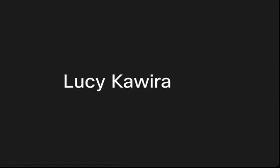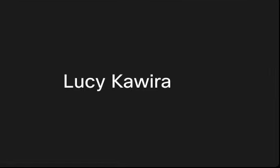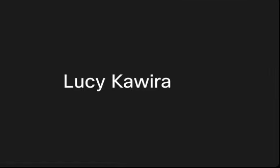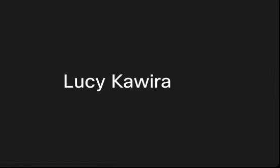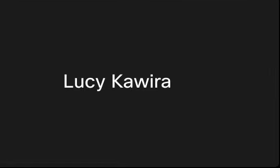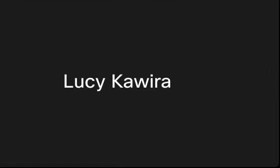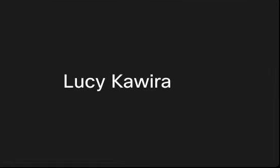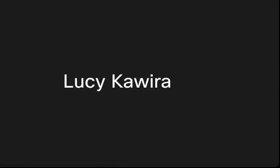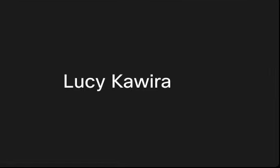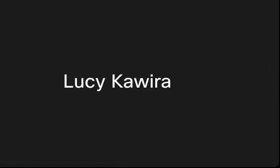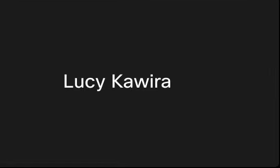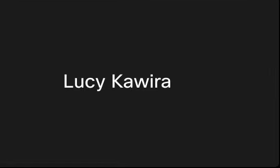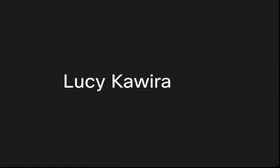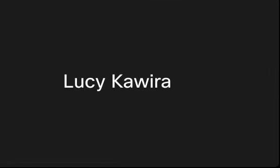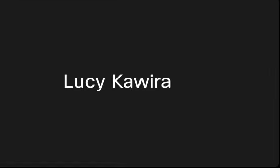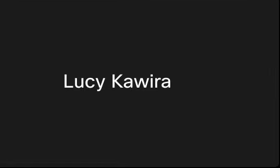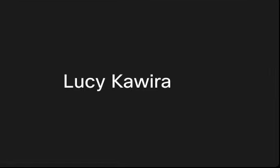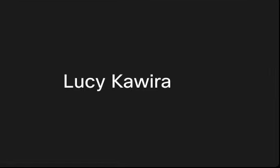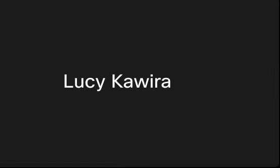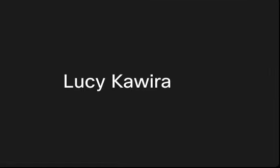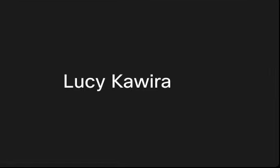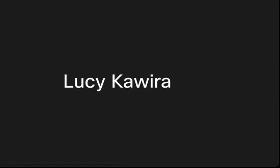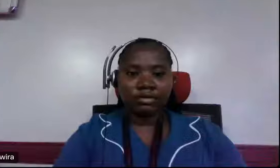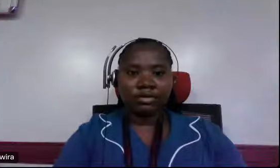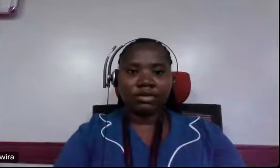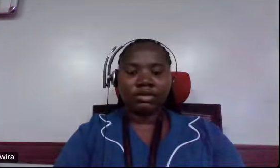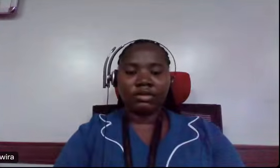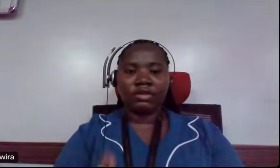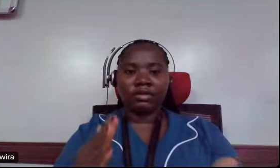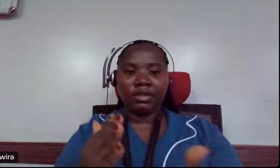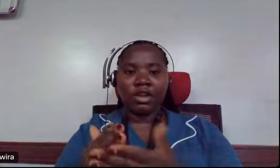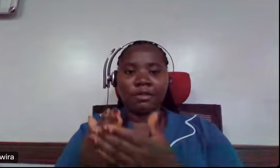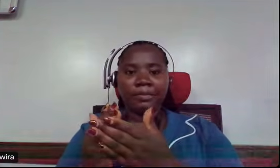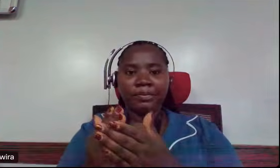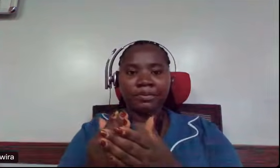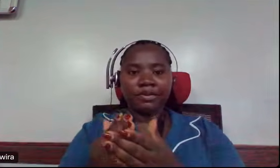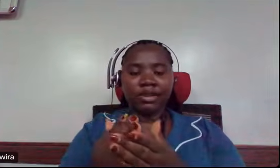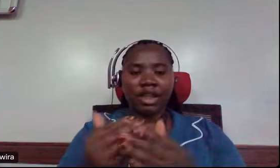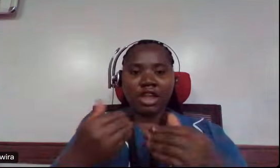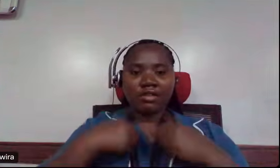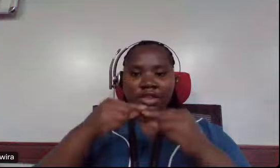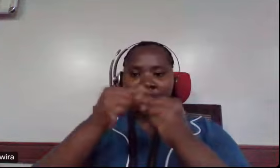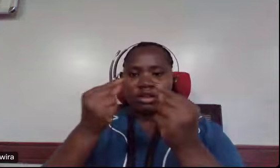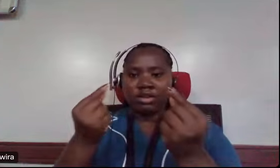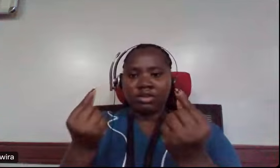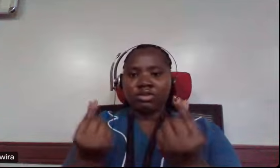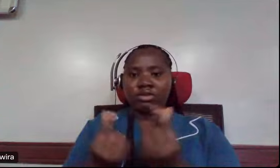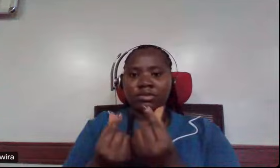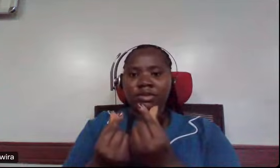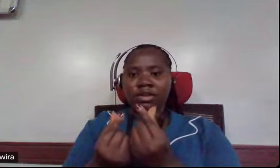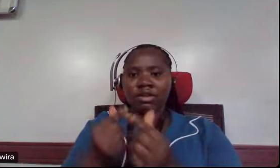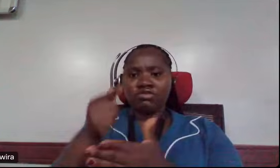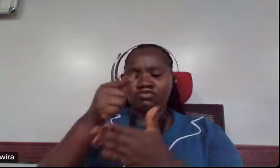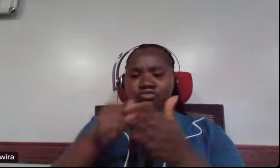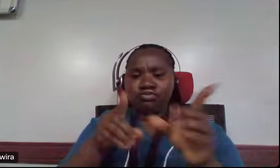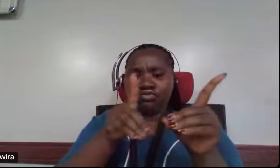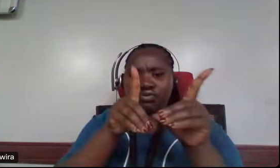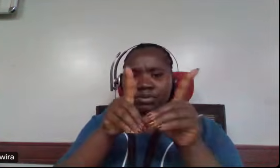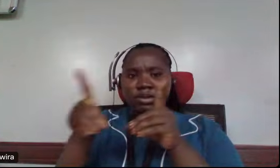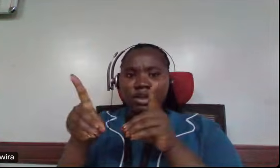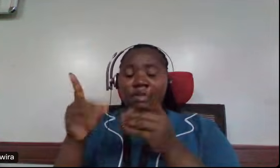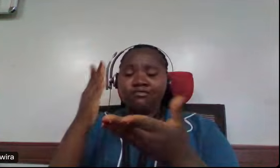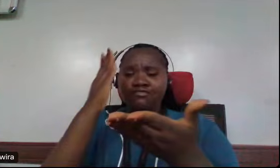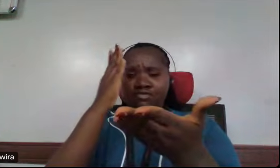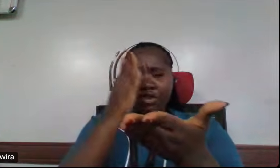your CBO, that your self-help group falls within their jurisdiction, and whatever you are doing, they're just